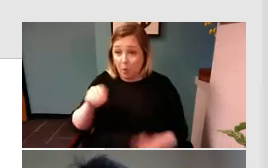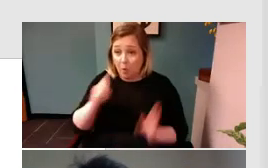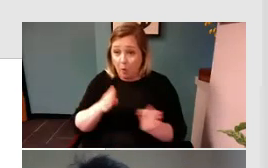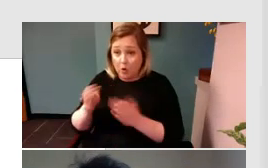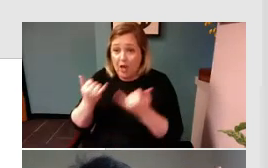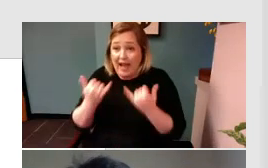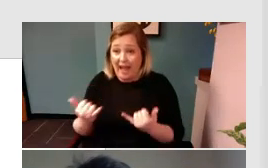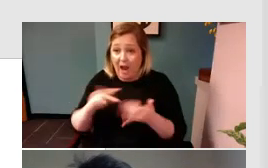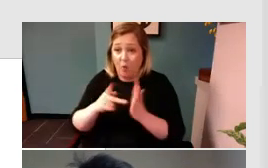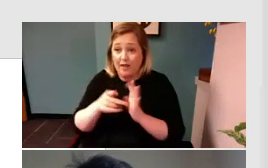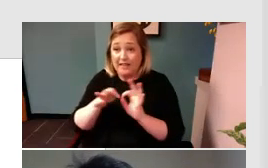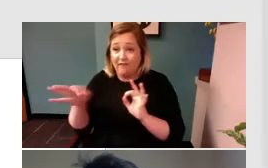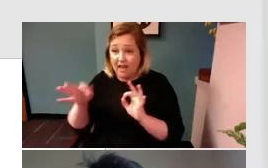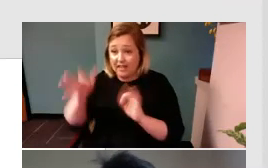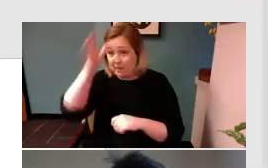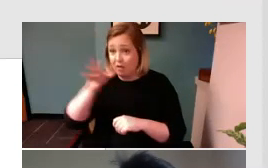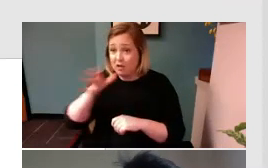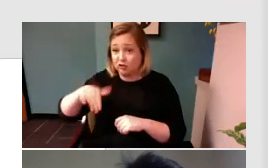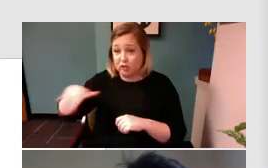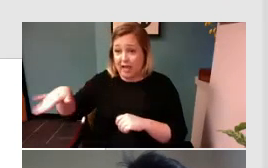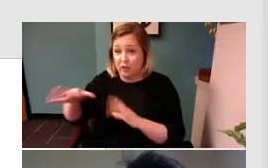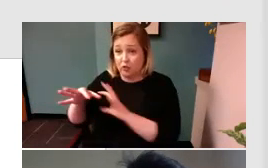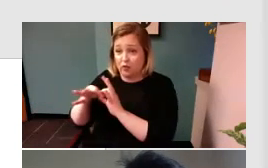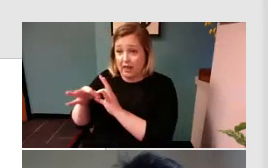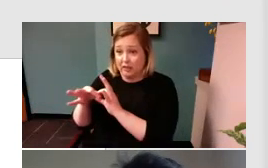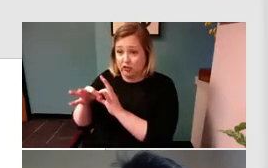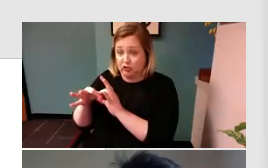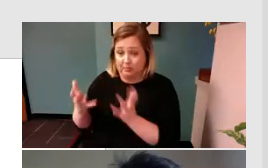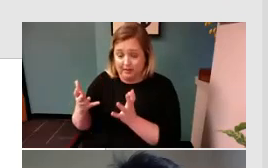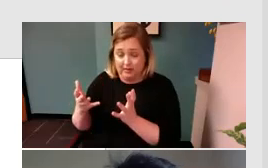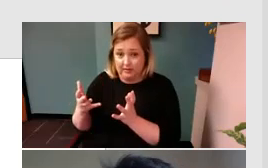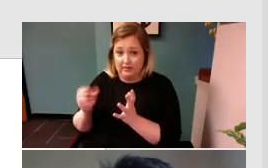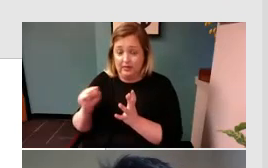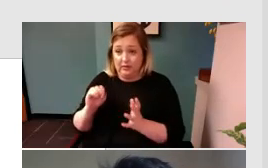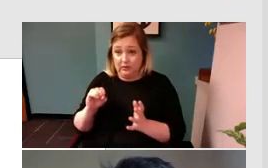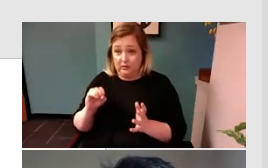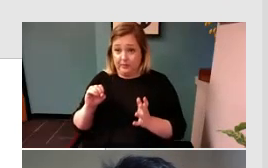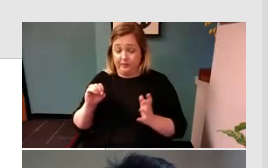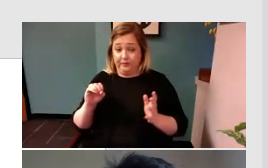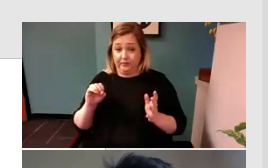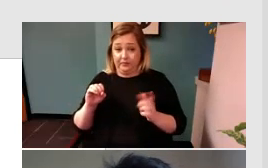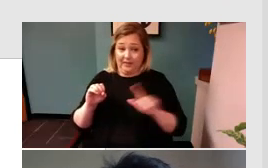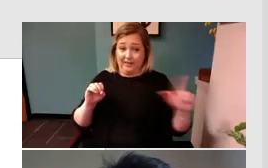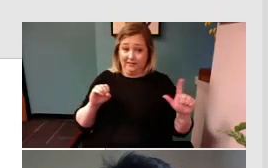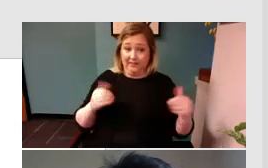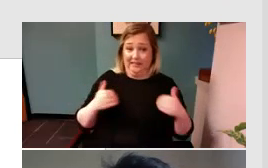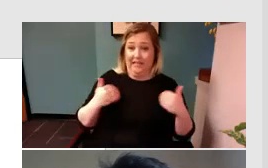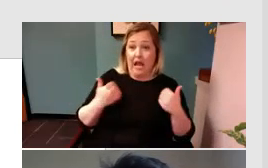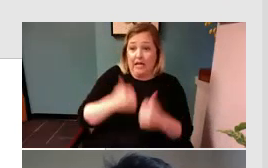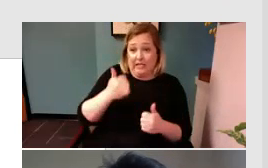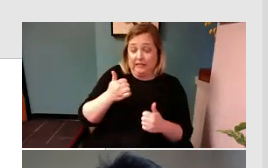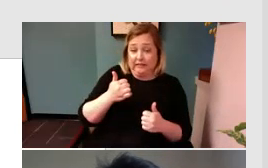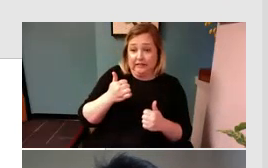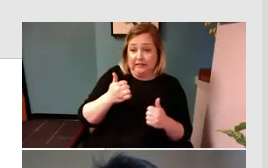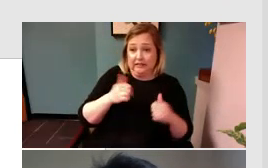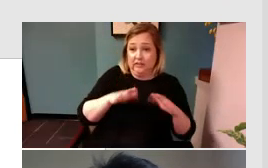left-hand side, we have the oldest parent, and on the right-hand side, we have the sink or the youngest child. So if there are any edges